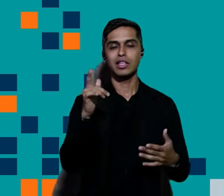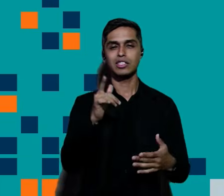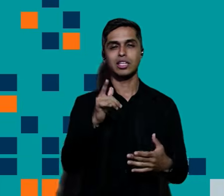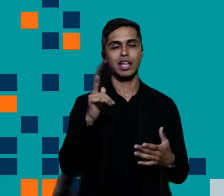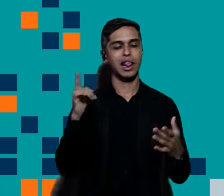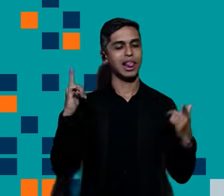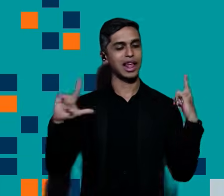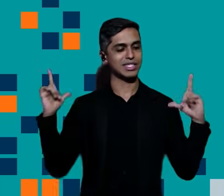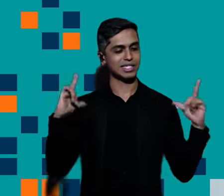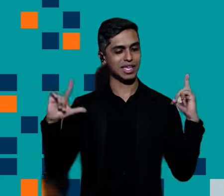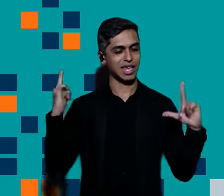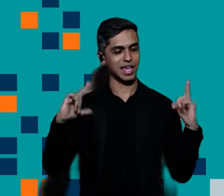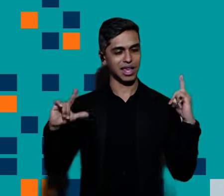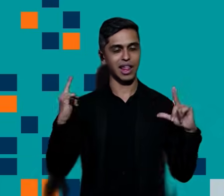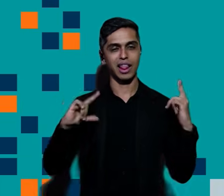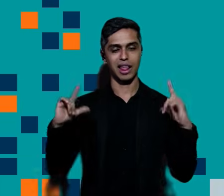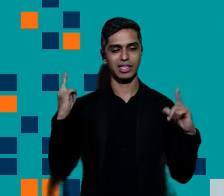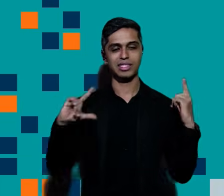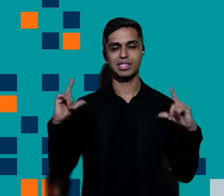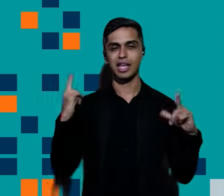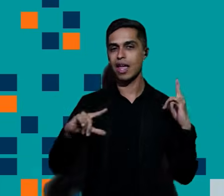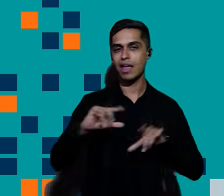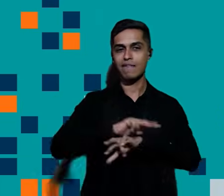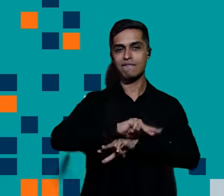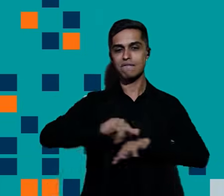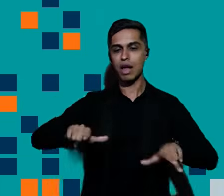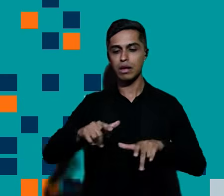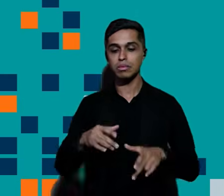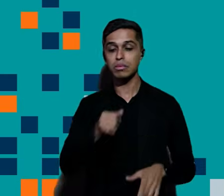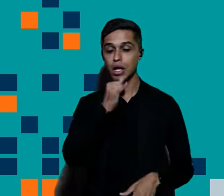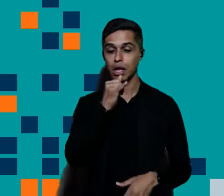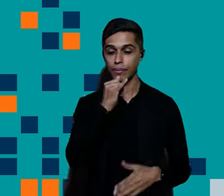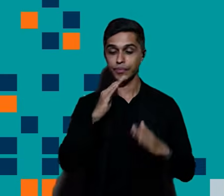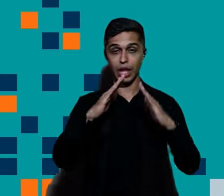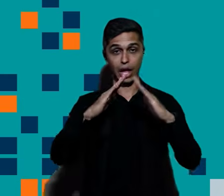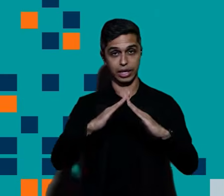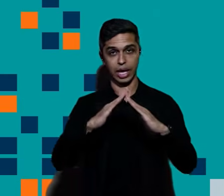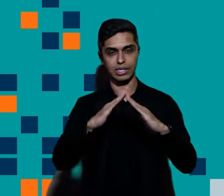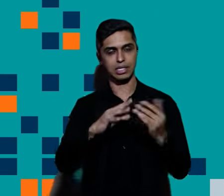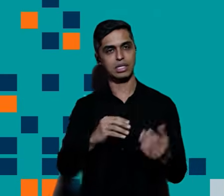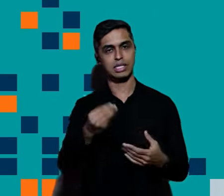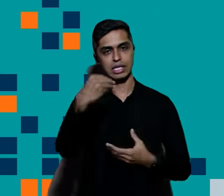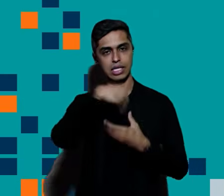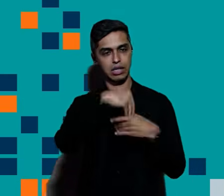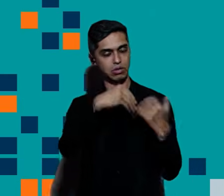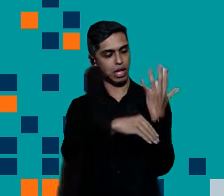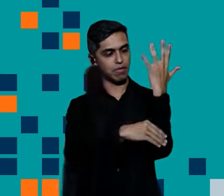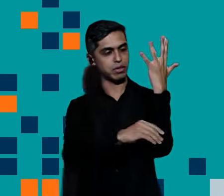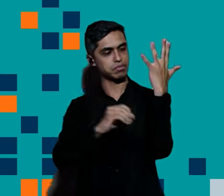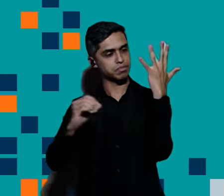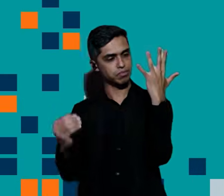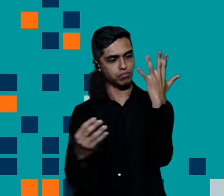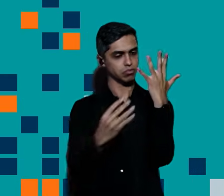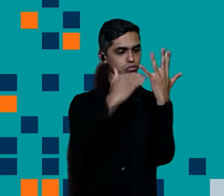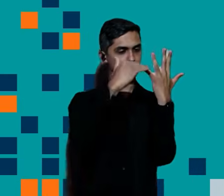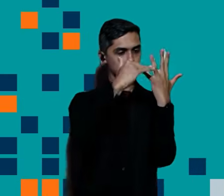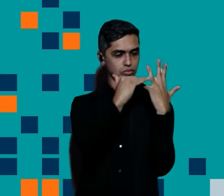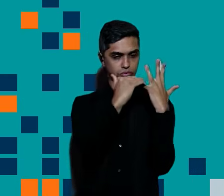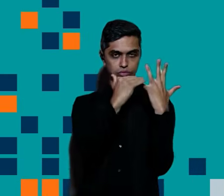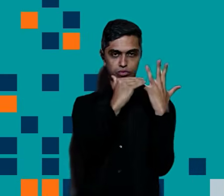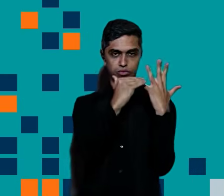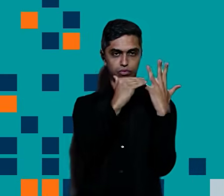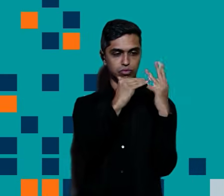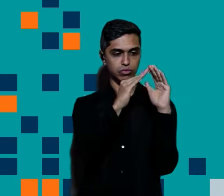so the tree houses, they're hung from the trees by wires. Usually, you know, we nail the nails in to support a platform. This